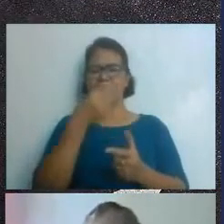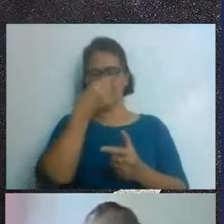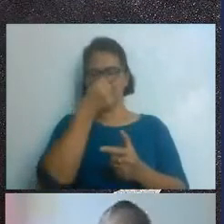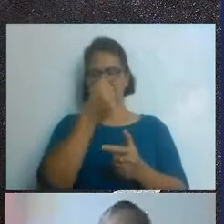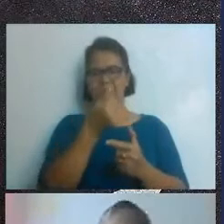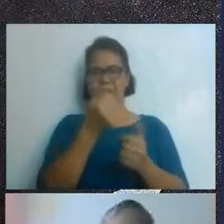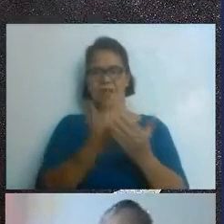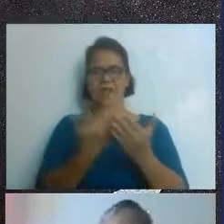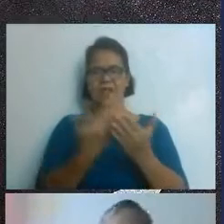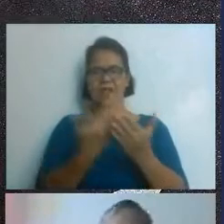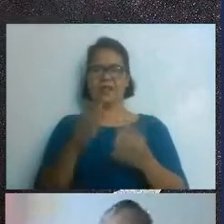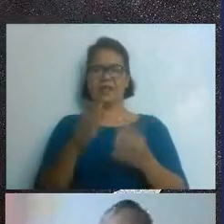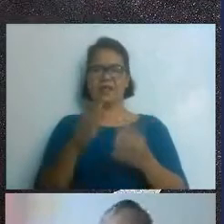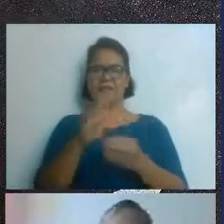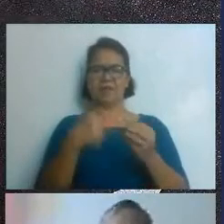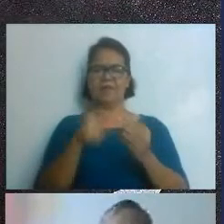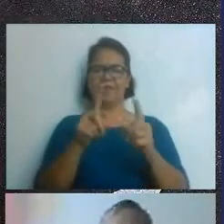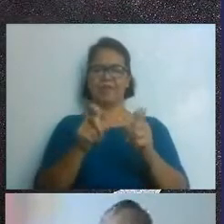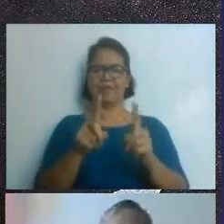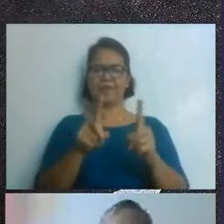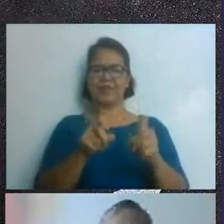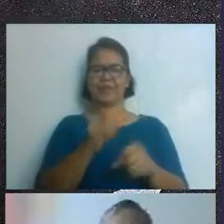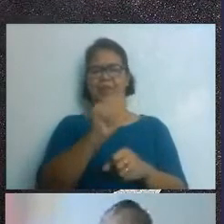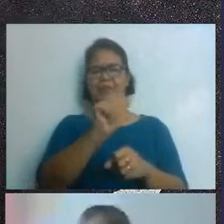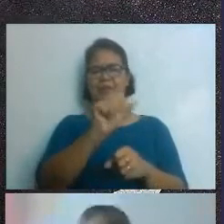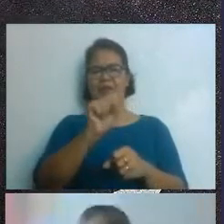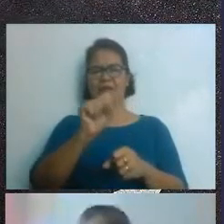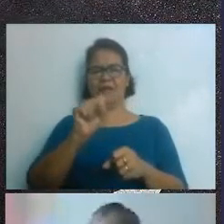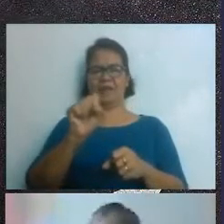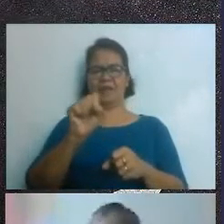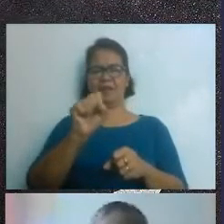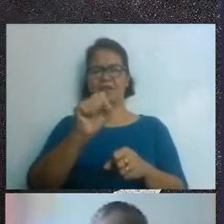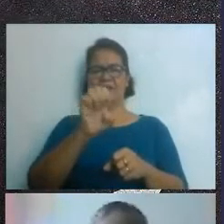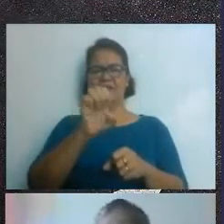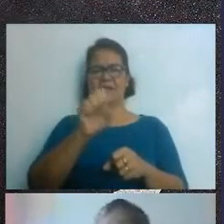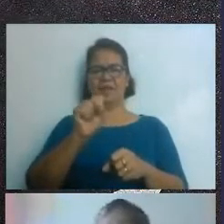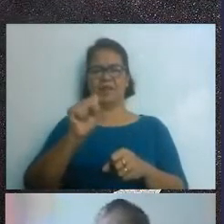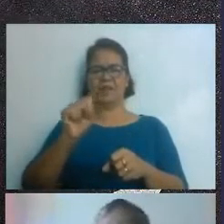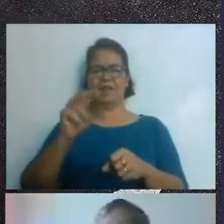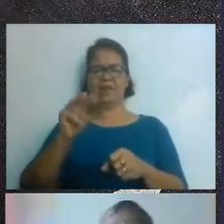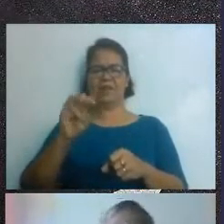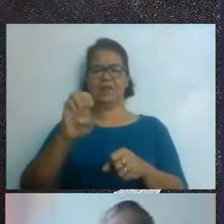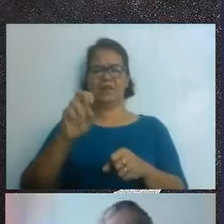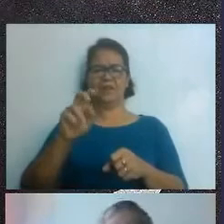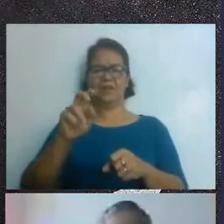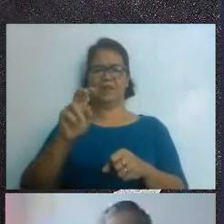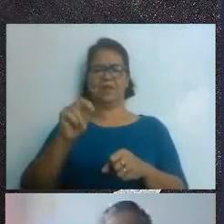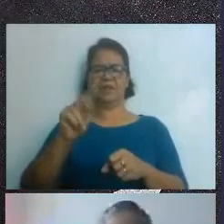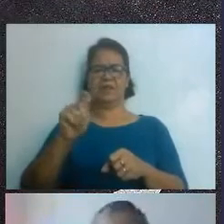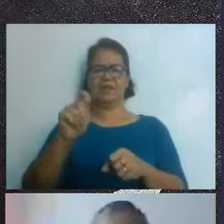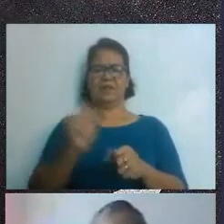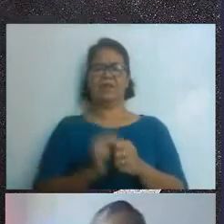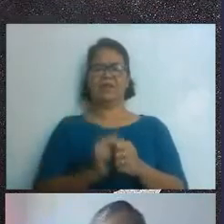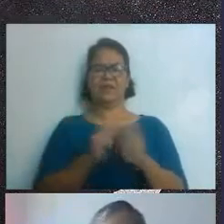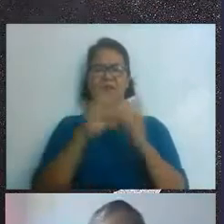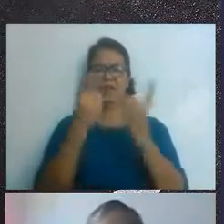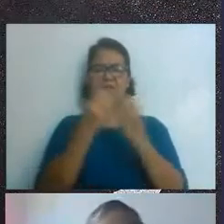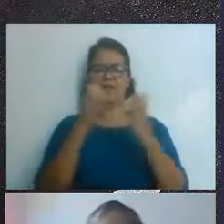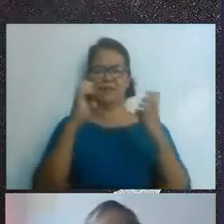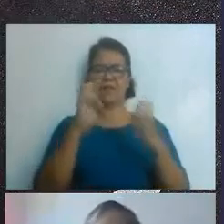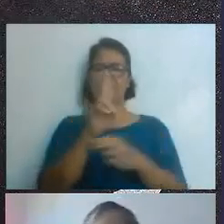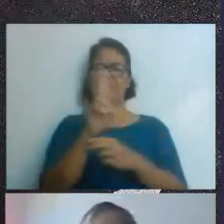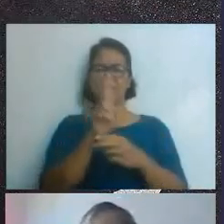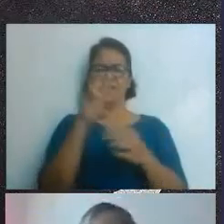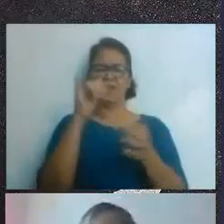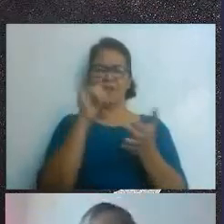share with you the health standards the Department of Education will use so that indeed the learners and